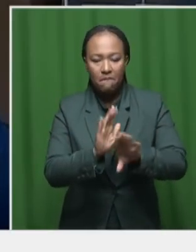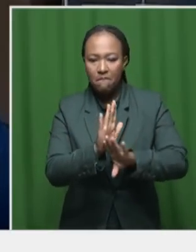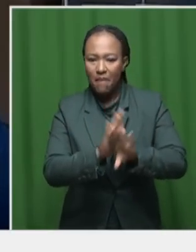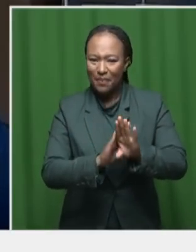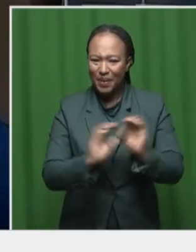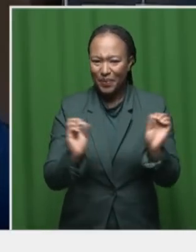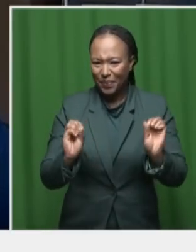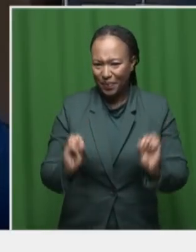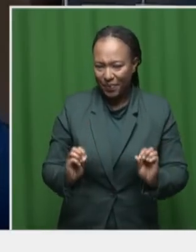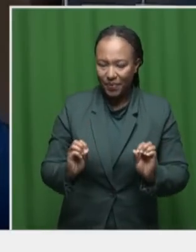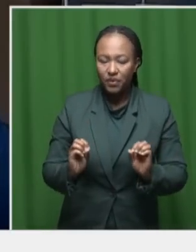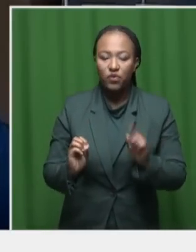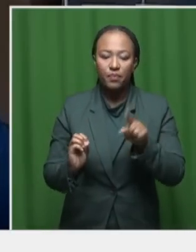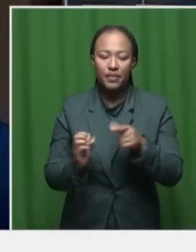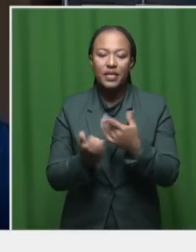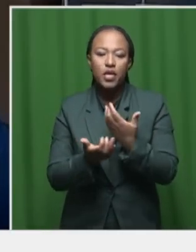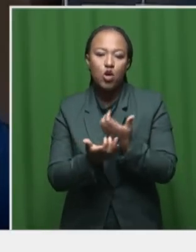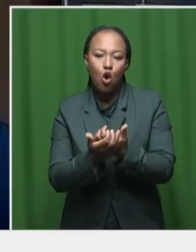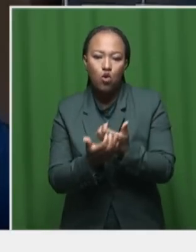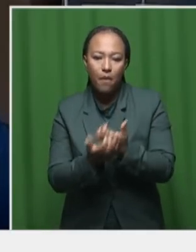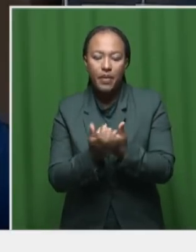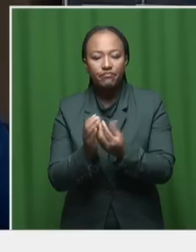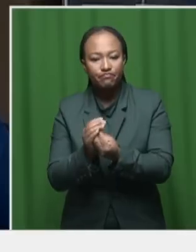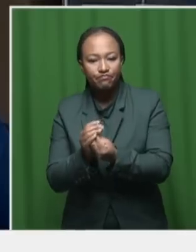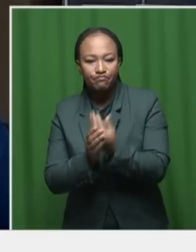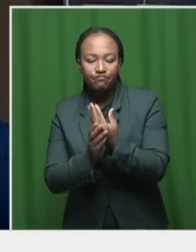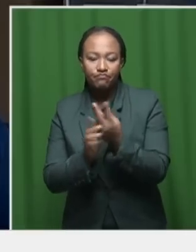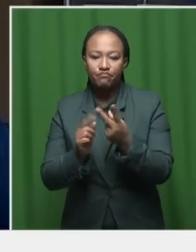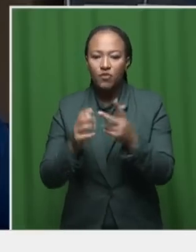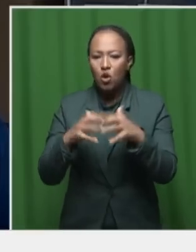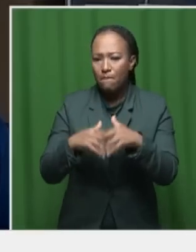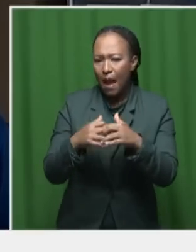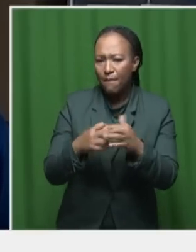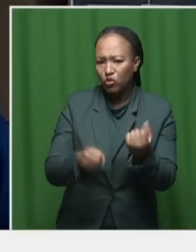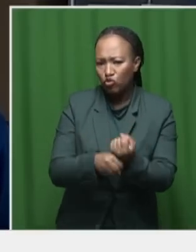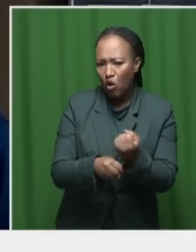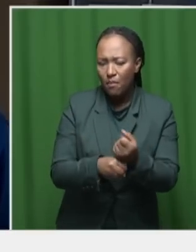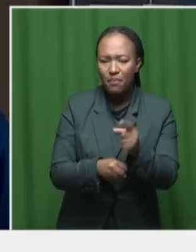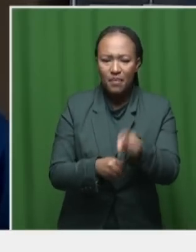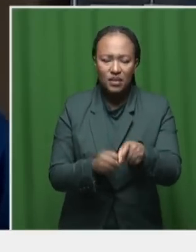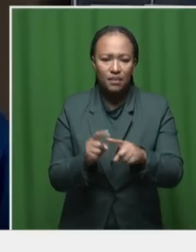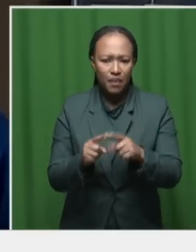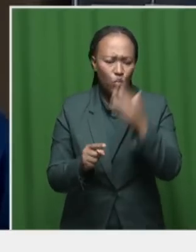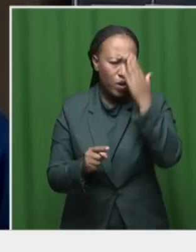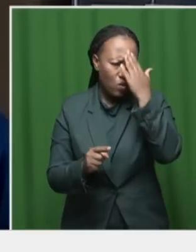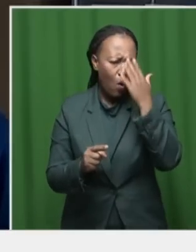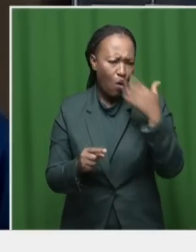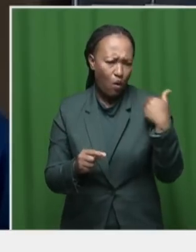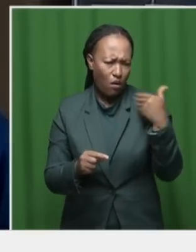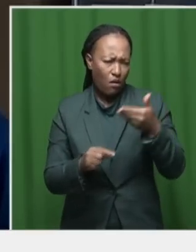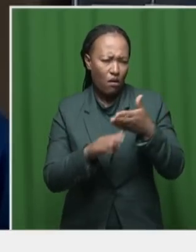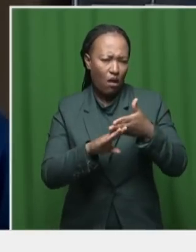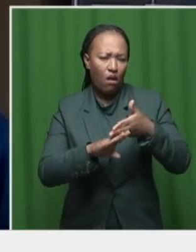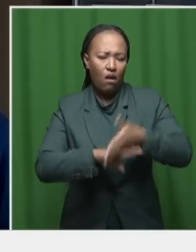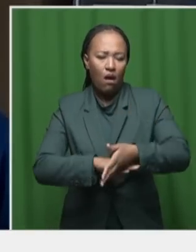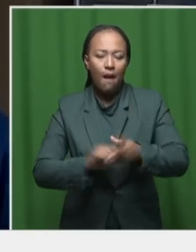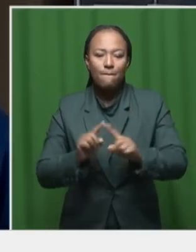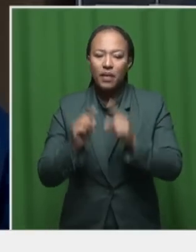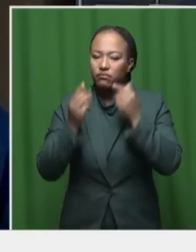So we need to grow the economy. We need to create jobs. We've known this for the longest time. We don't seem to know how to do